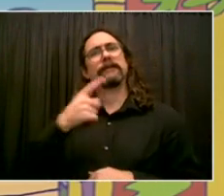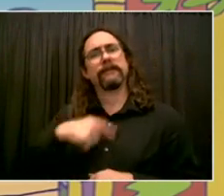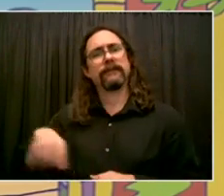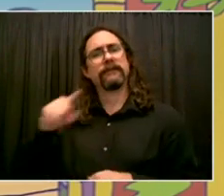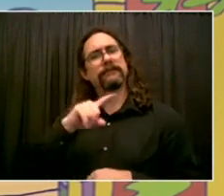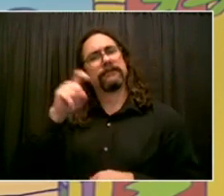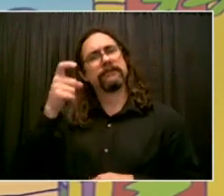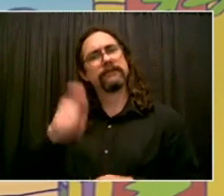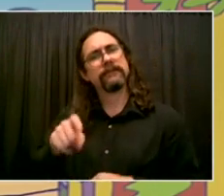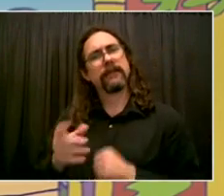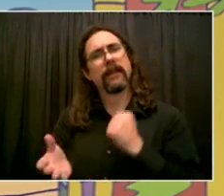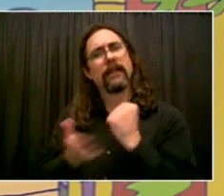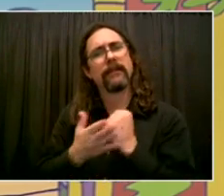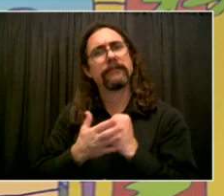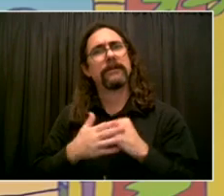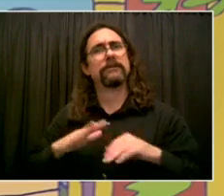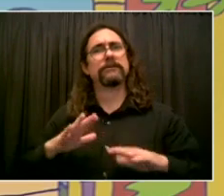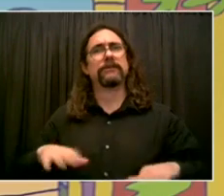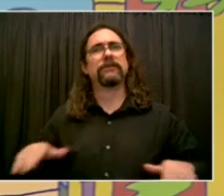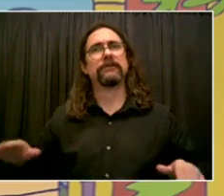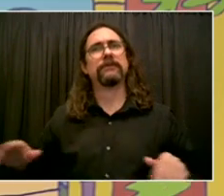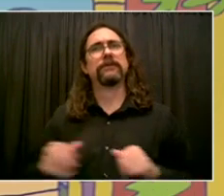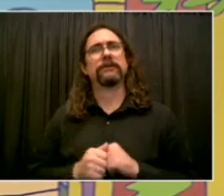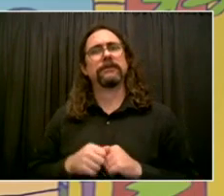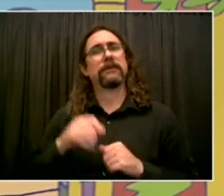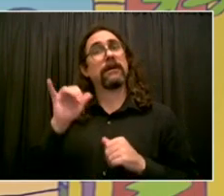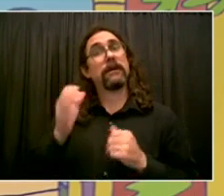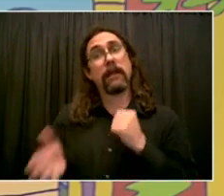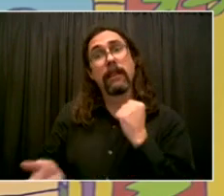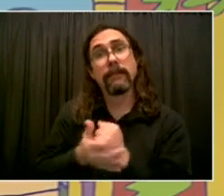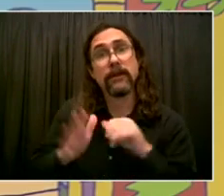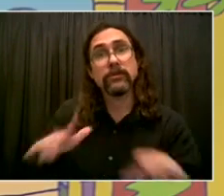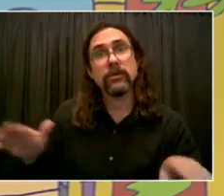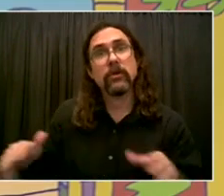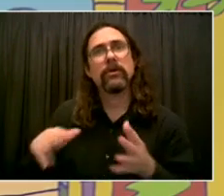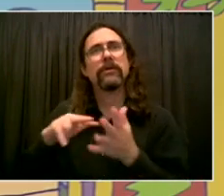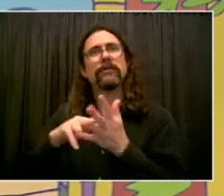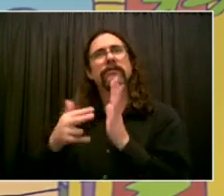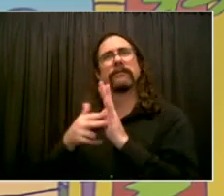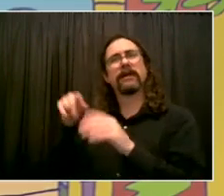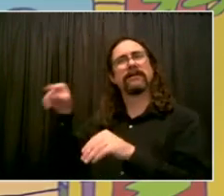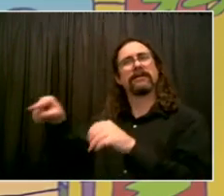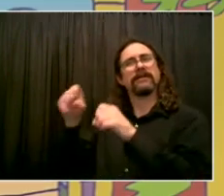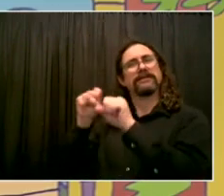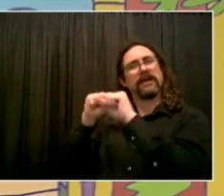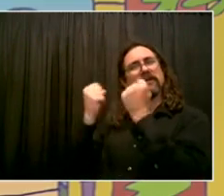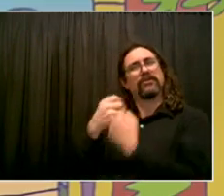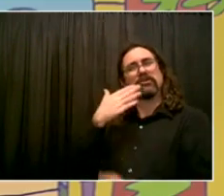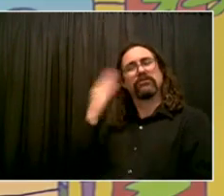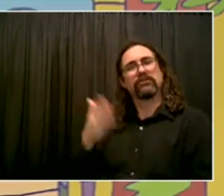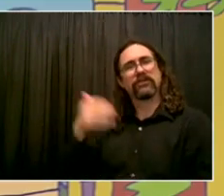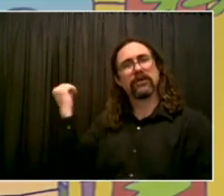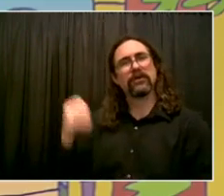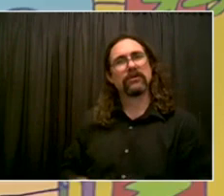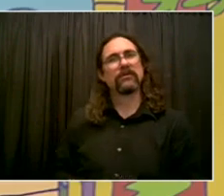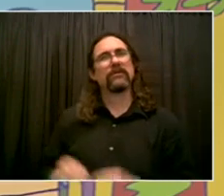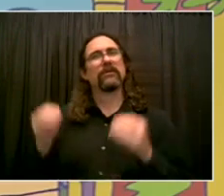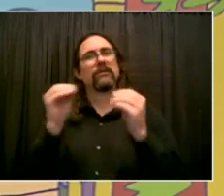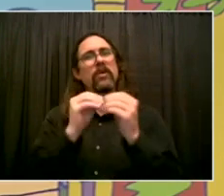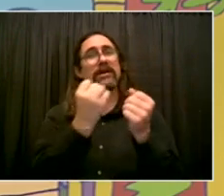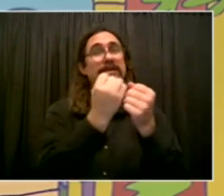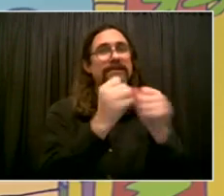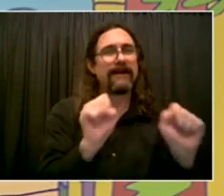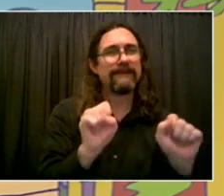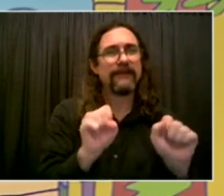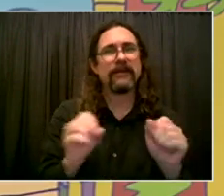more educated society, and a safer society. Young people shown a positive path will follow that path, but they need to be